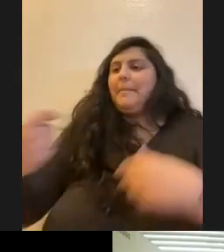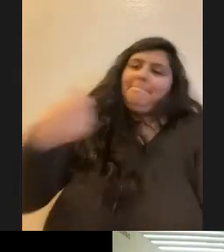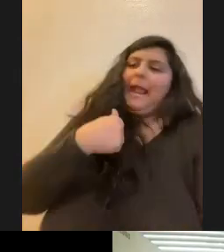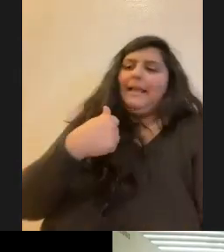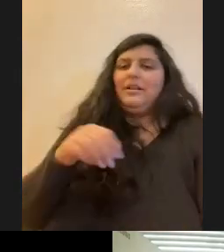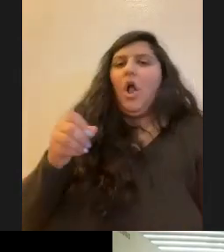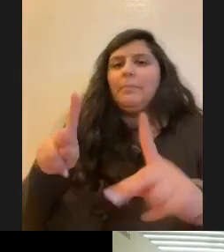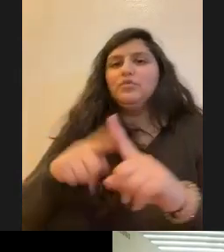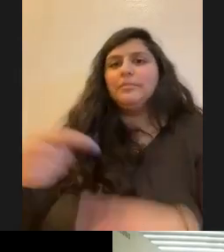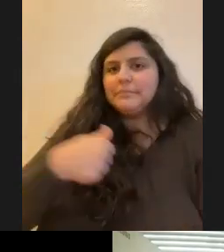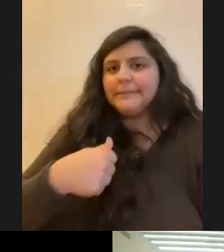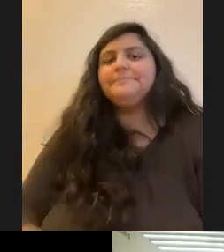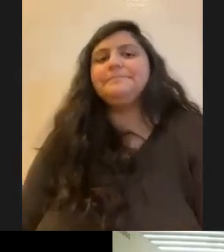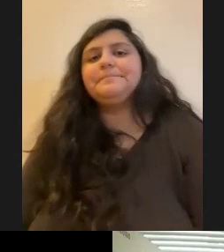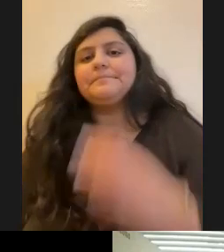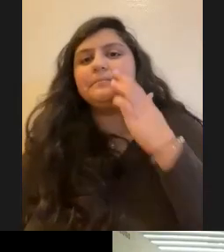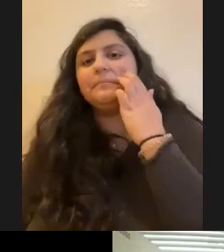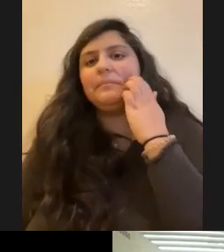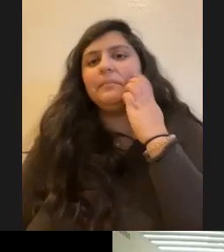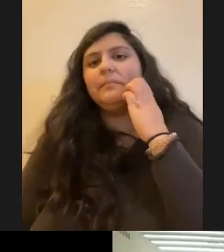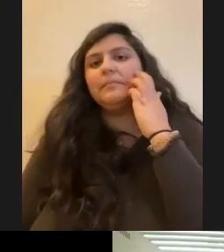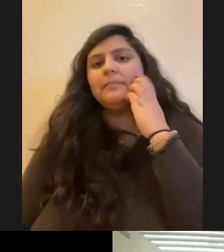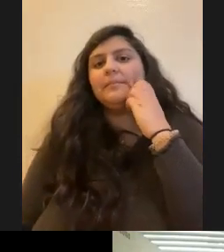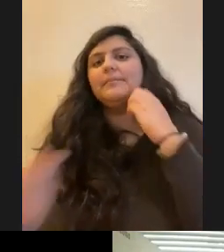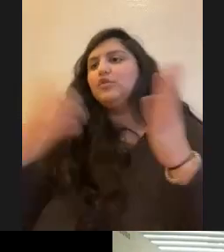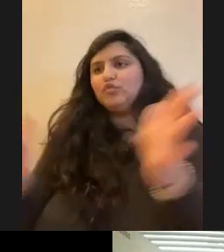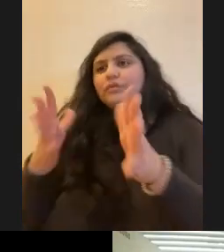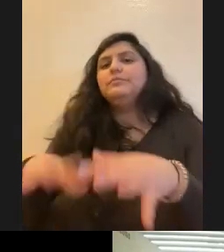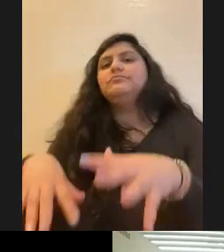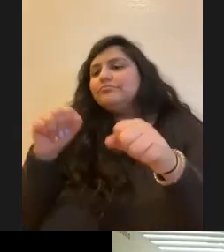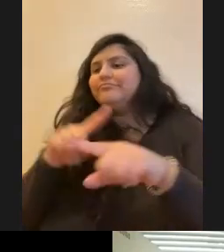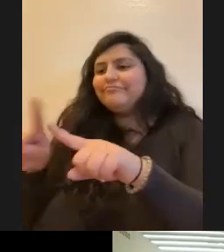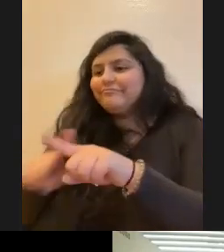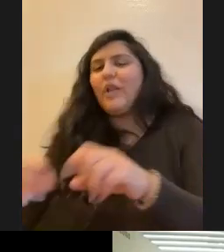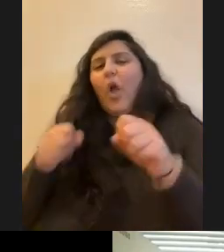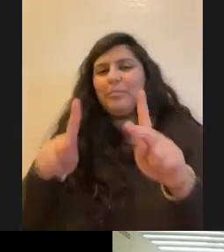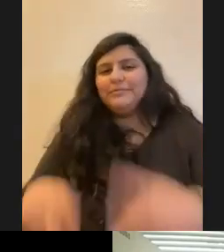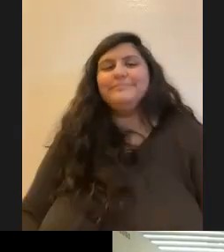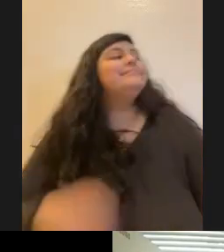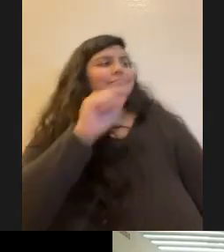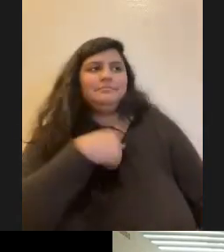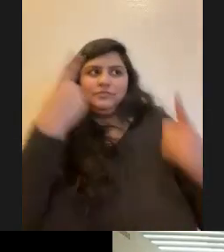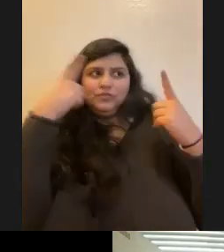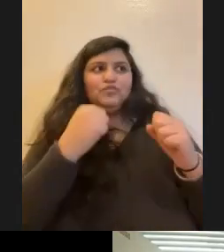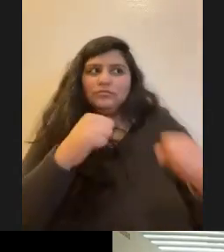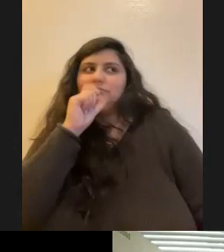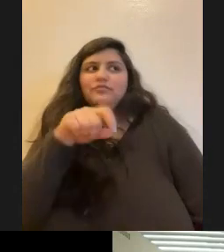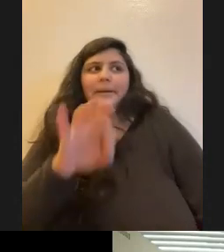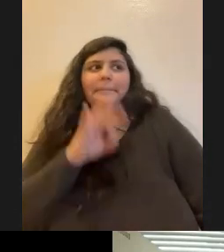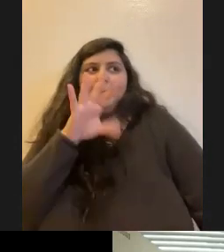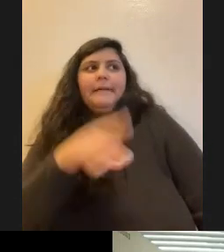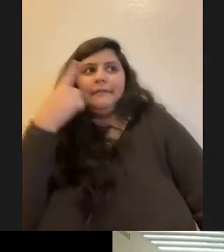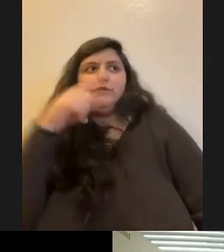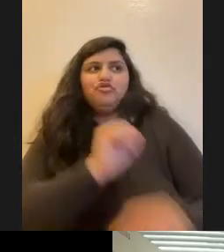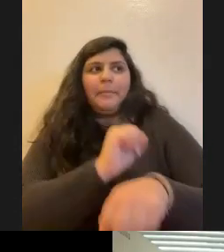into that before, you know, taking another opportunity. Completely agreed. You shouldn't have to pay to do a